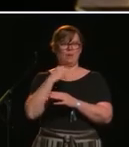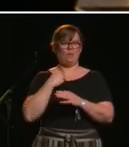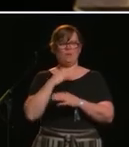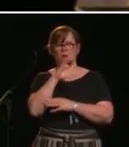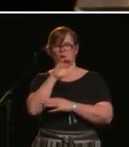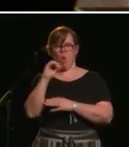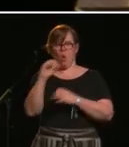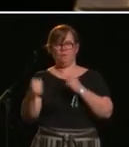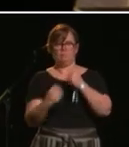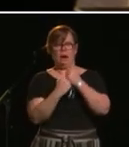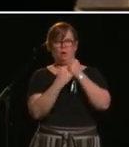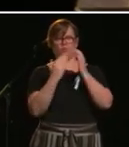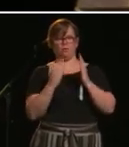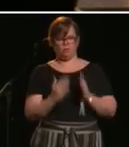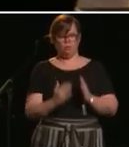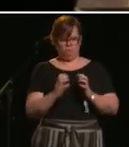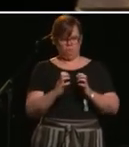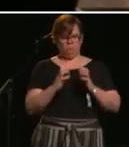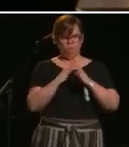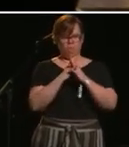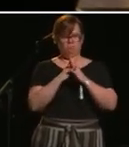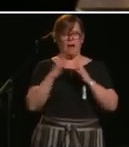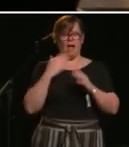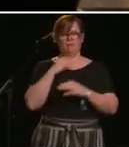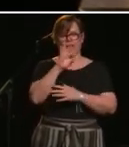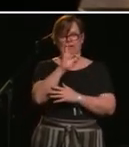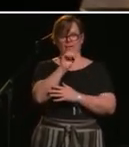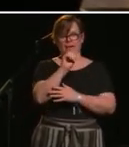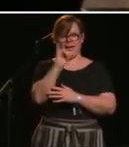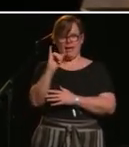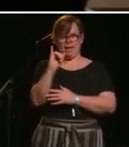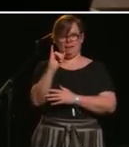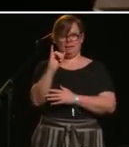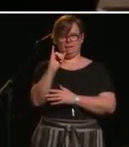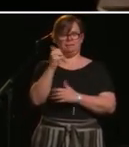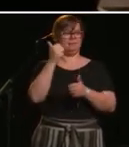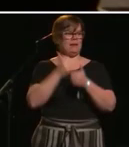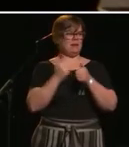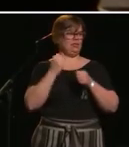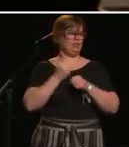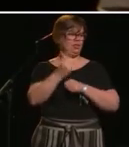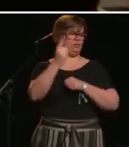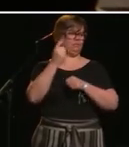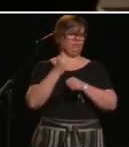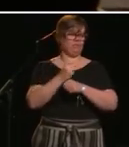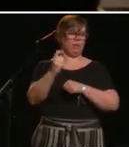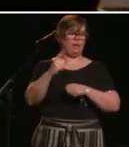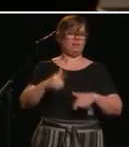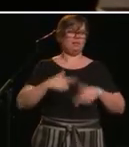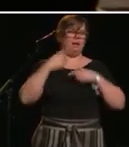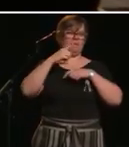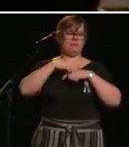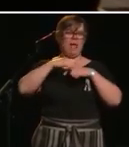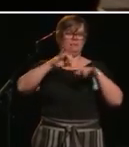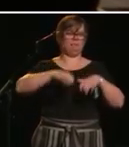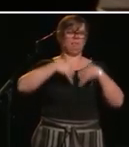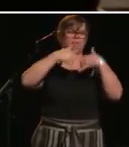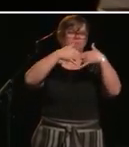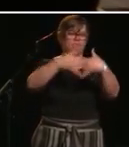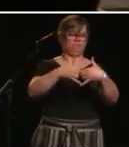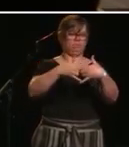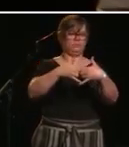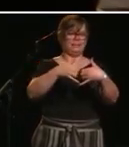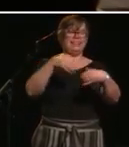International, and each year we present Lifetime Achievement Awards in her name to a living